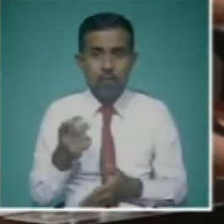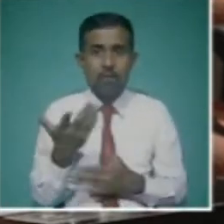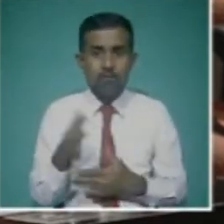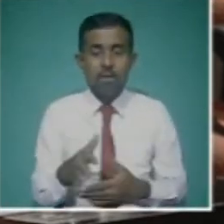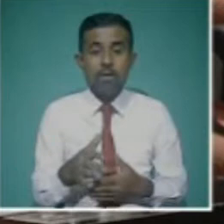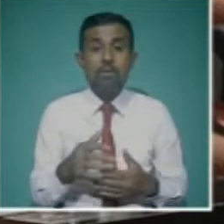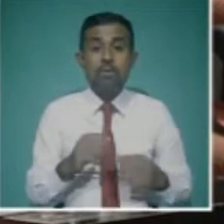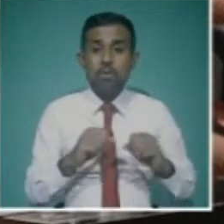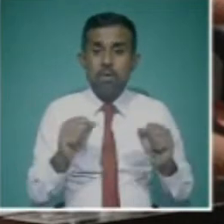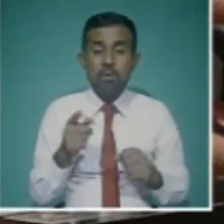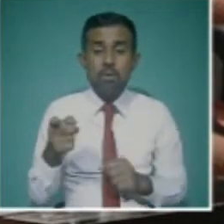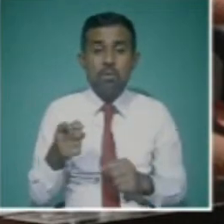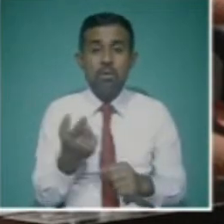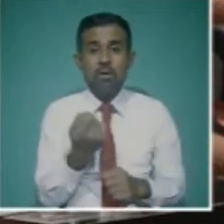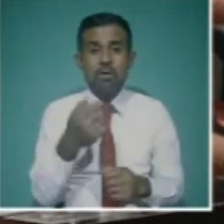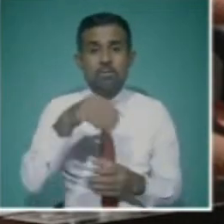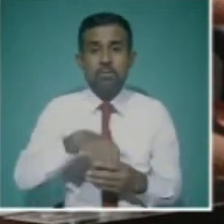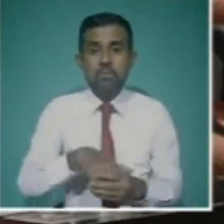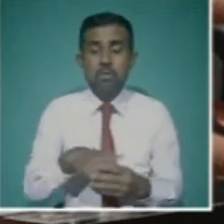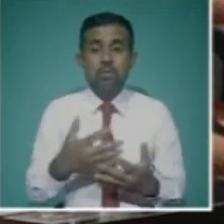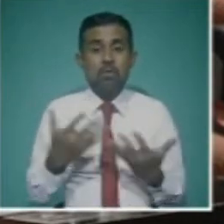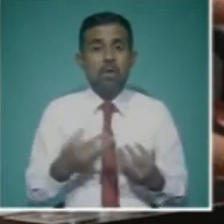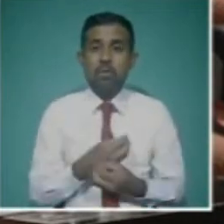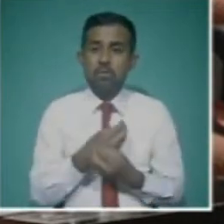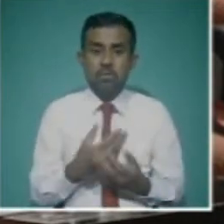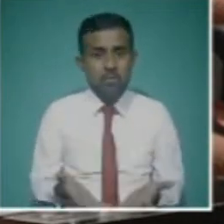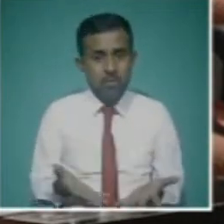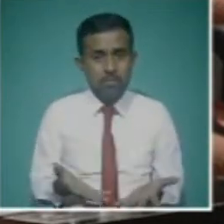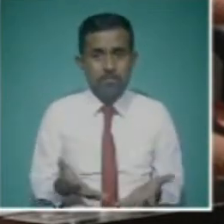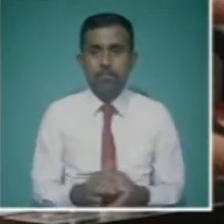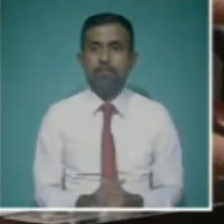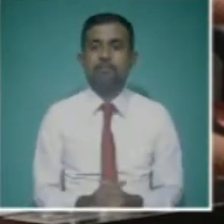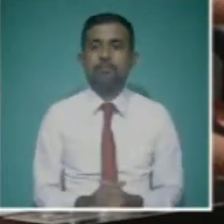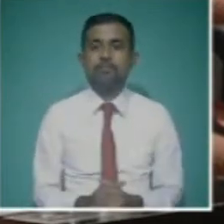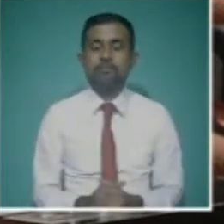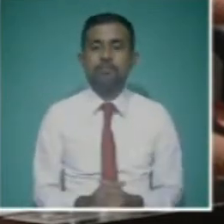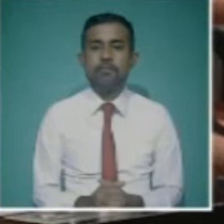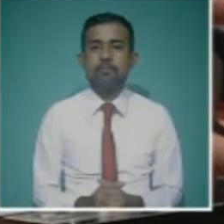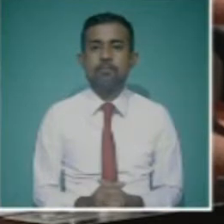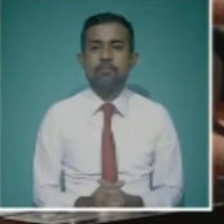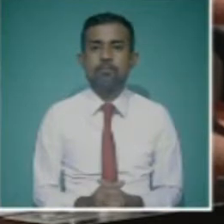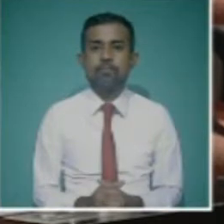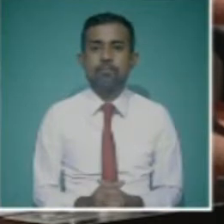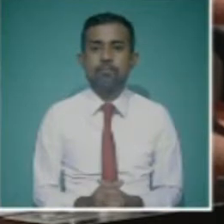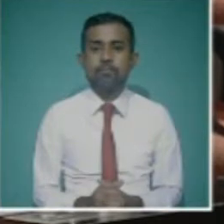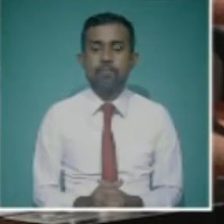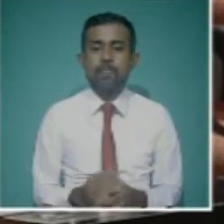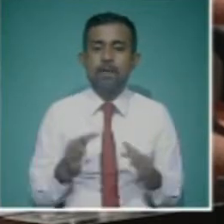their own economy. Because of the haloed idea of